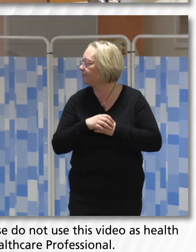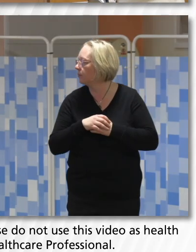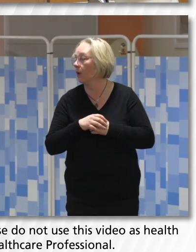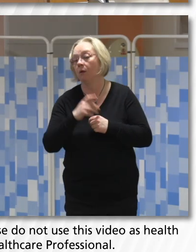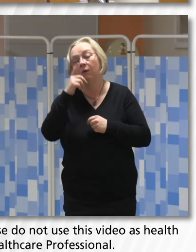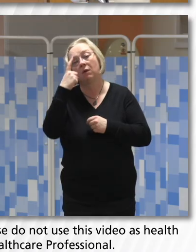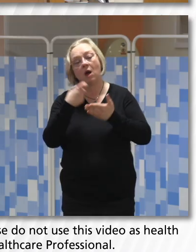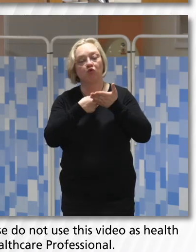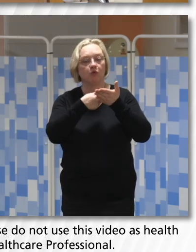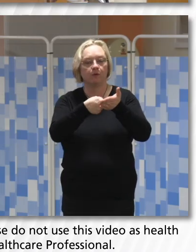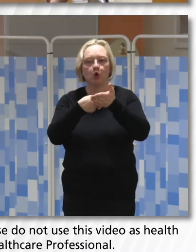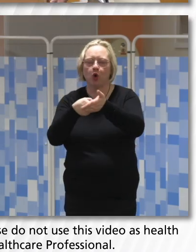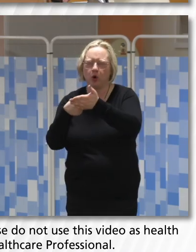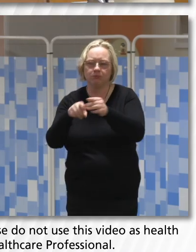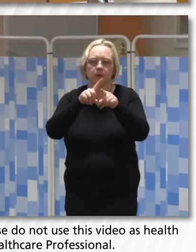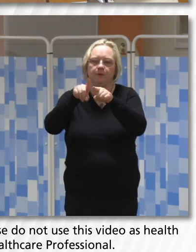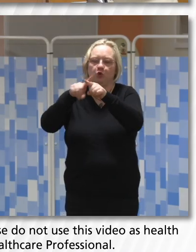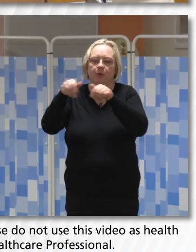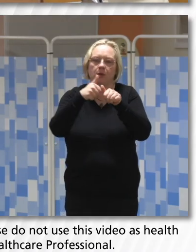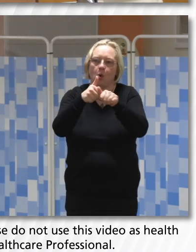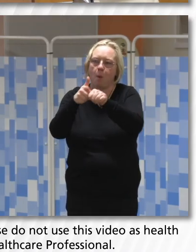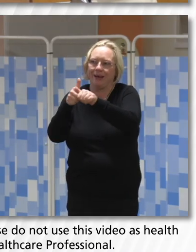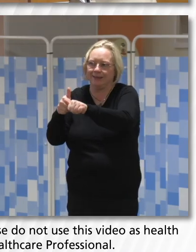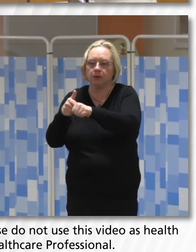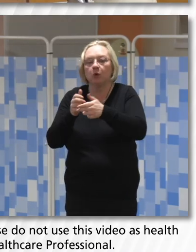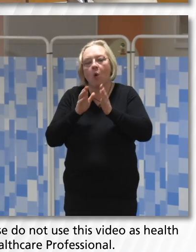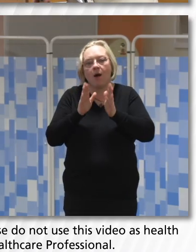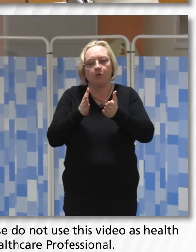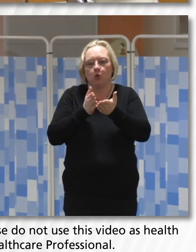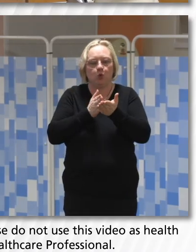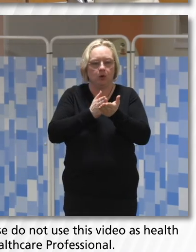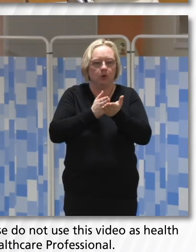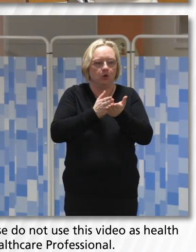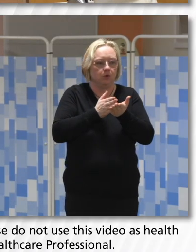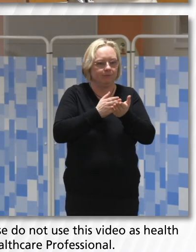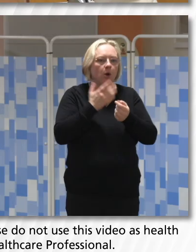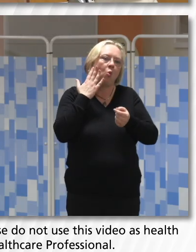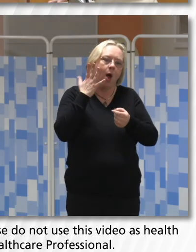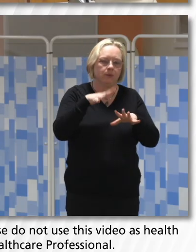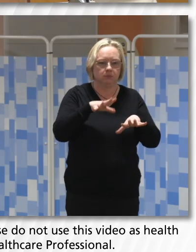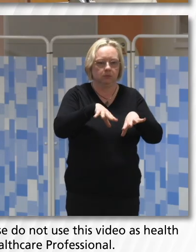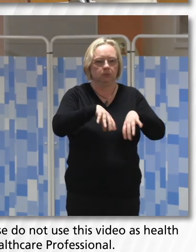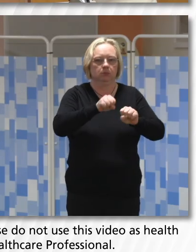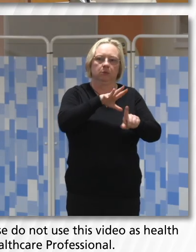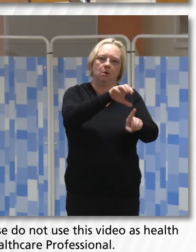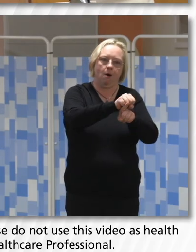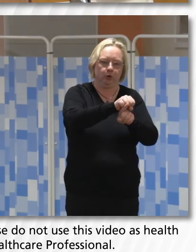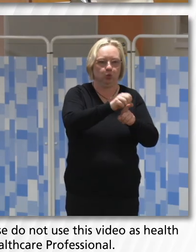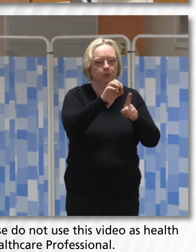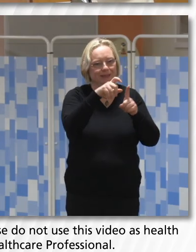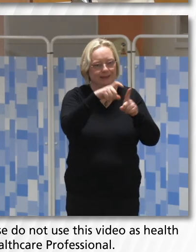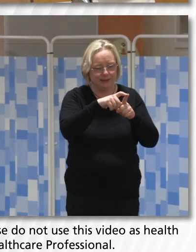to individual therapists as required. We don't necessarily have to do that at the start of somebody's Parkinson's journey. We can do that